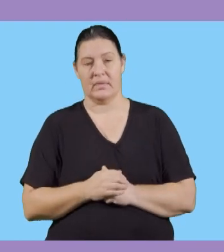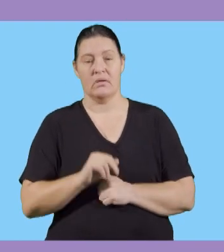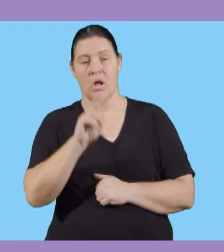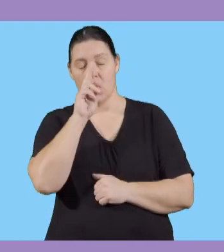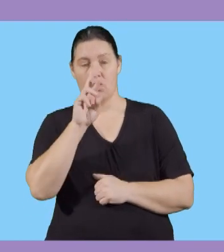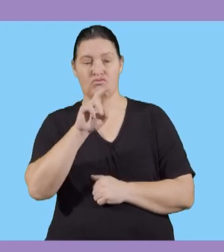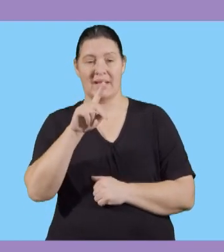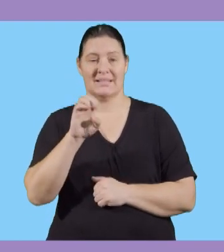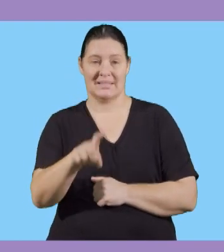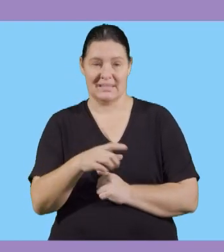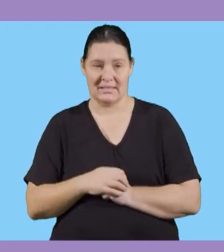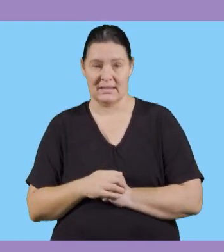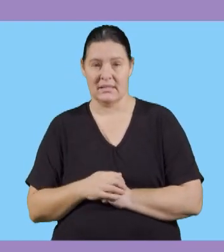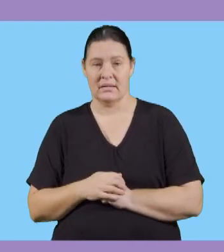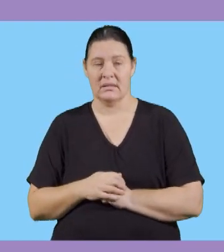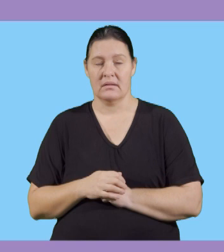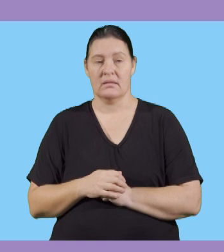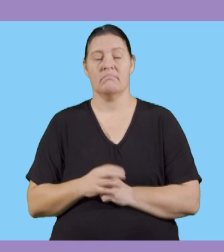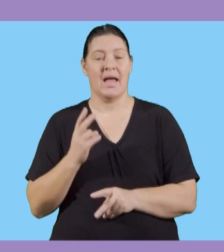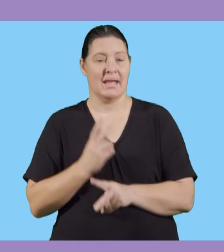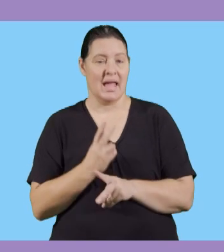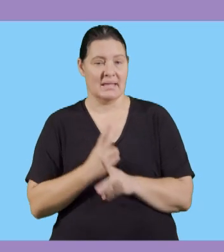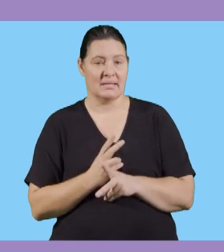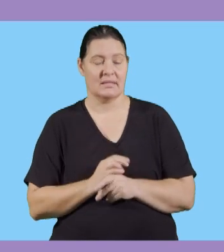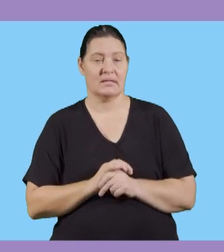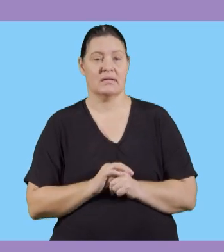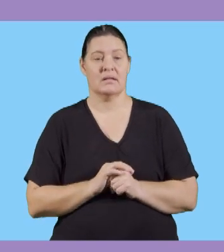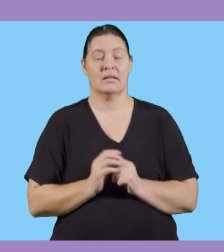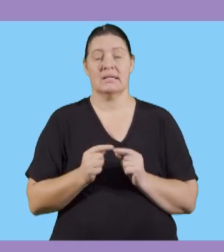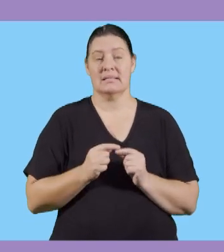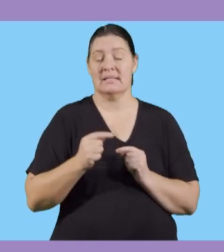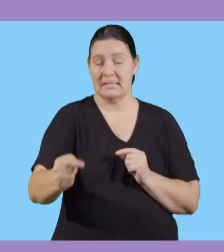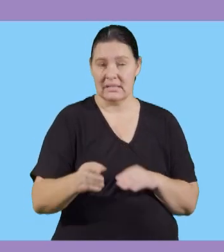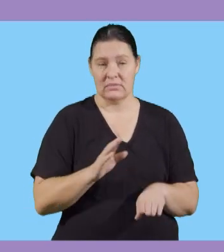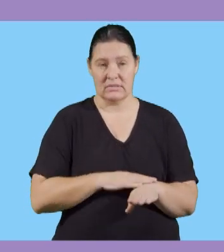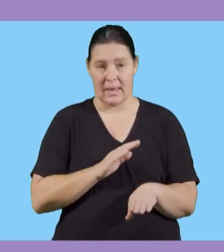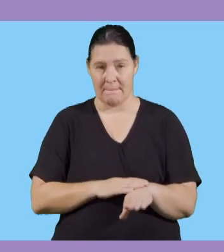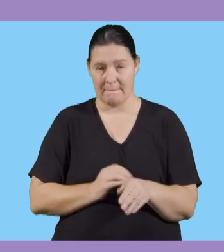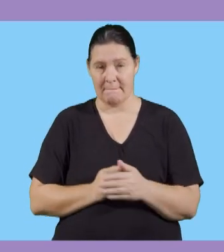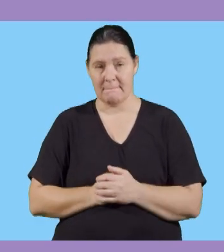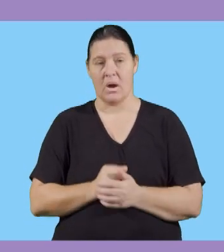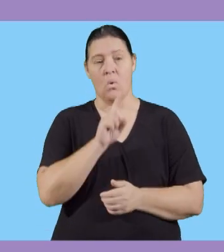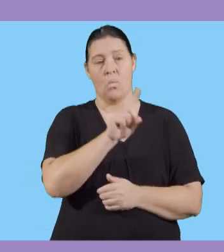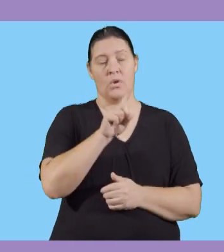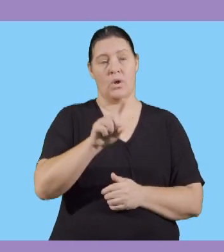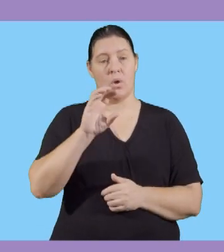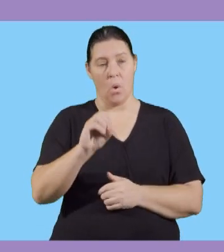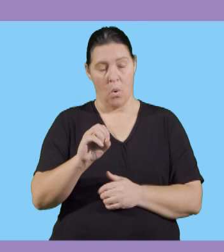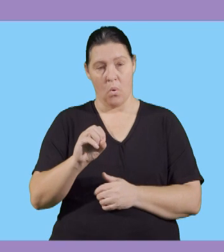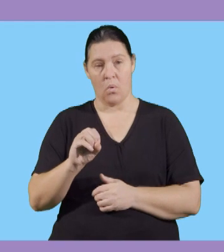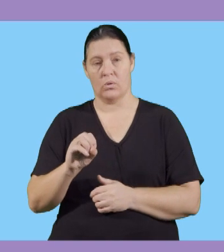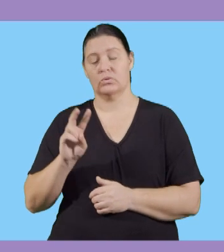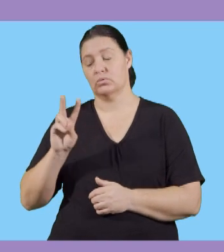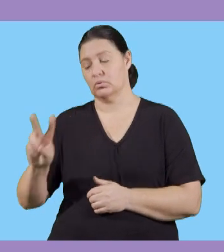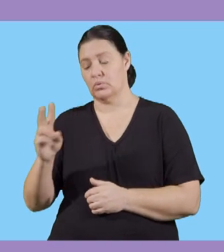rate of this is going to be, again, distance is to time. And that is 110 kilometers is to